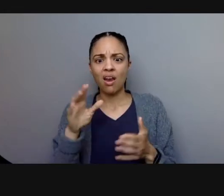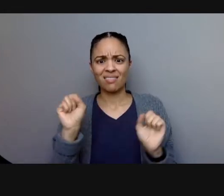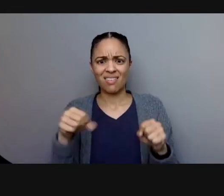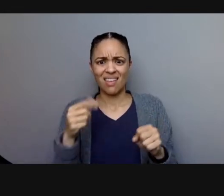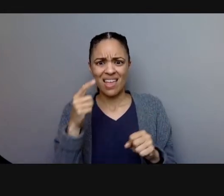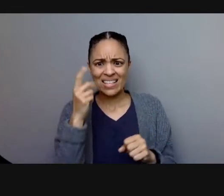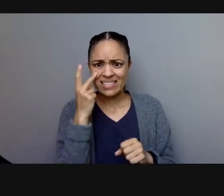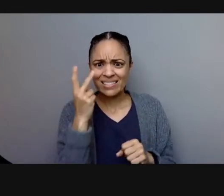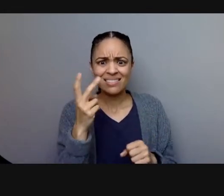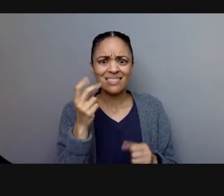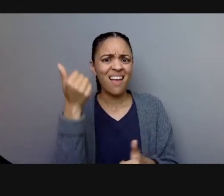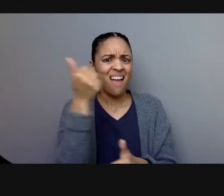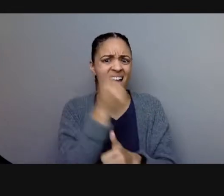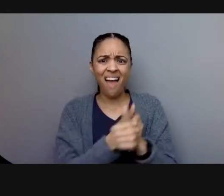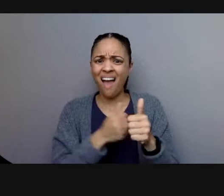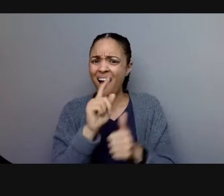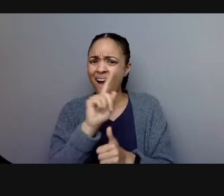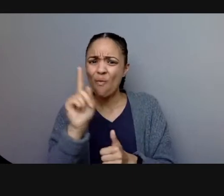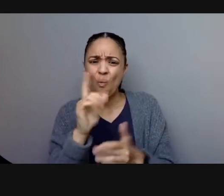own houses.